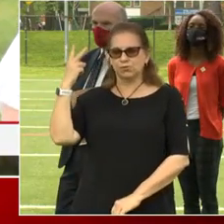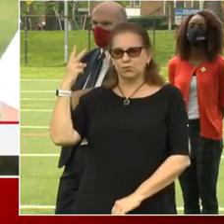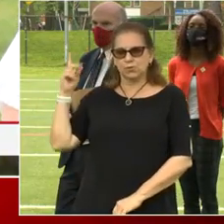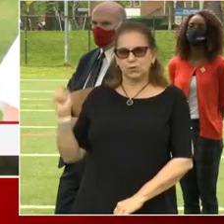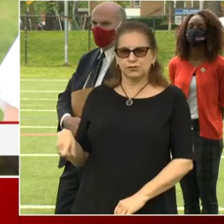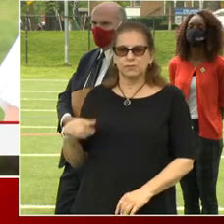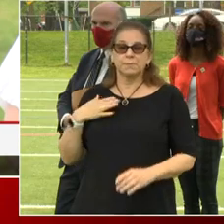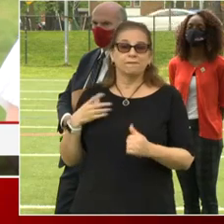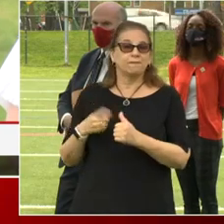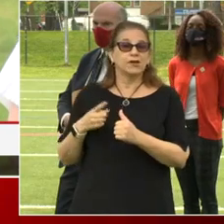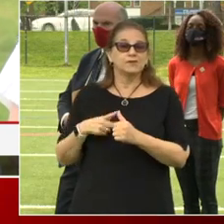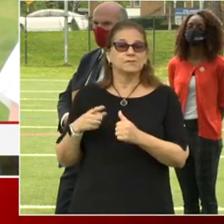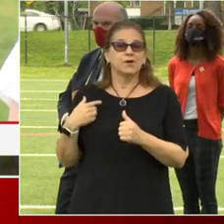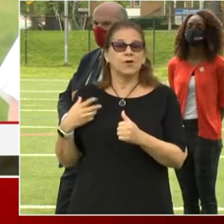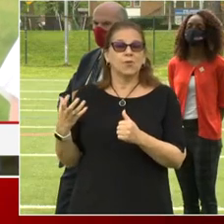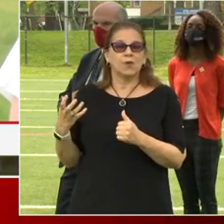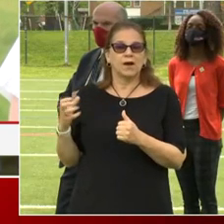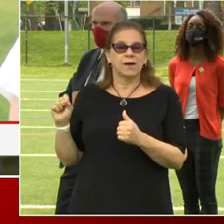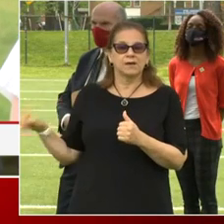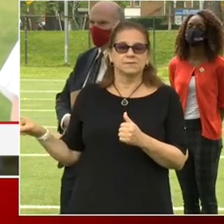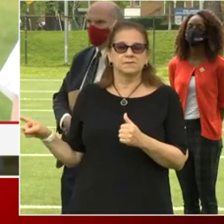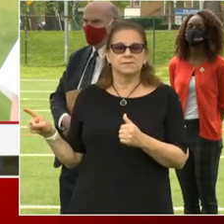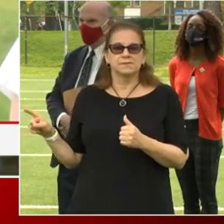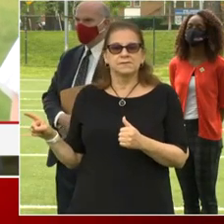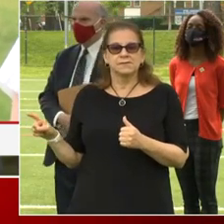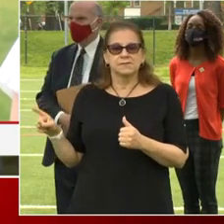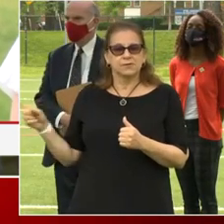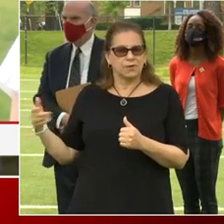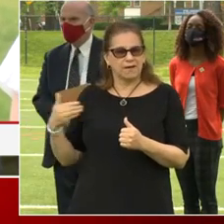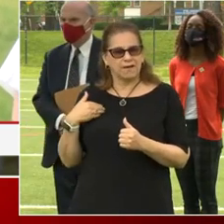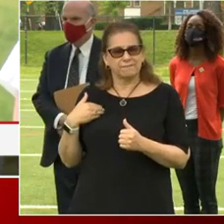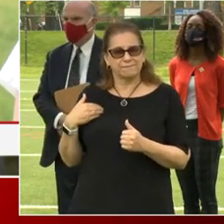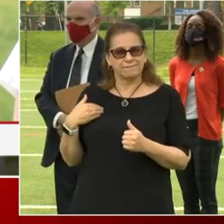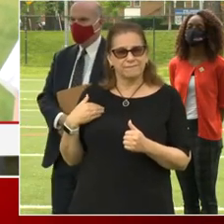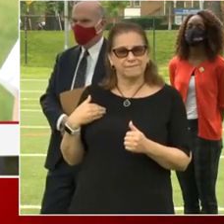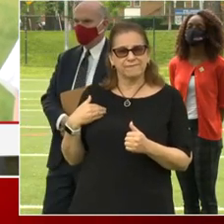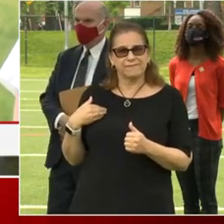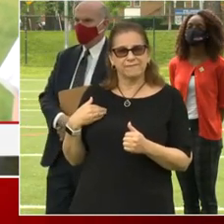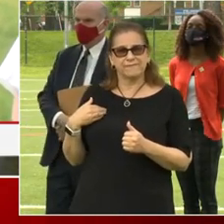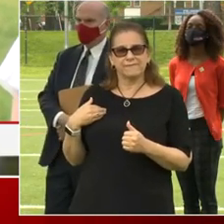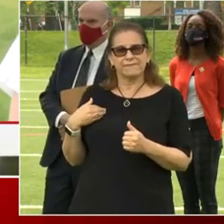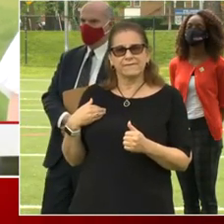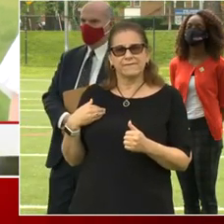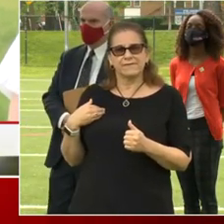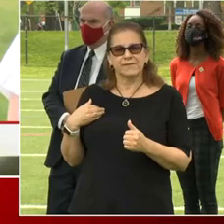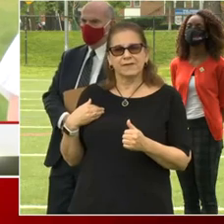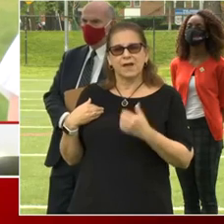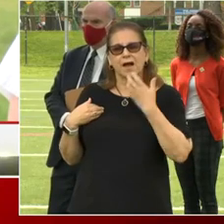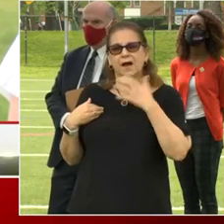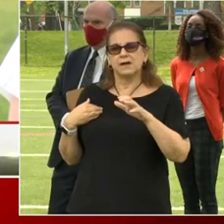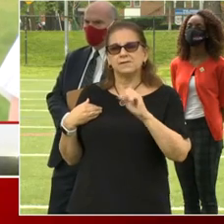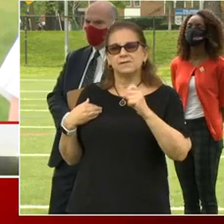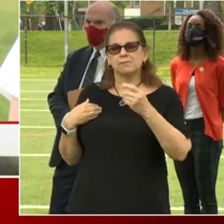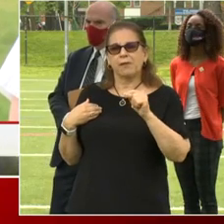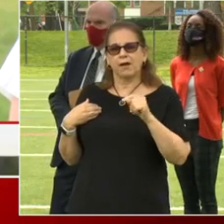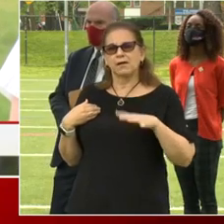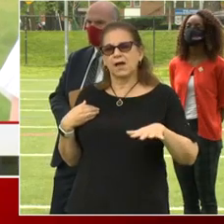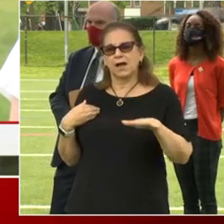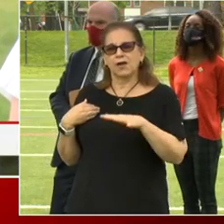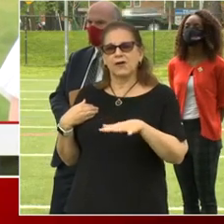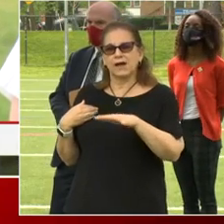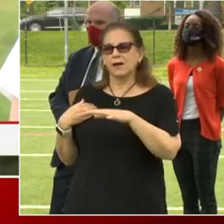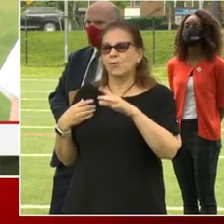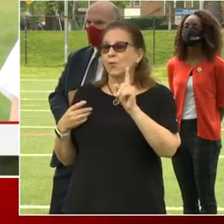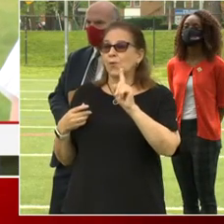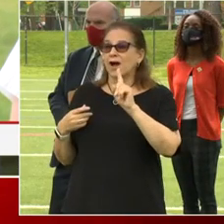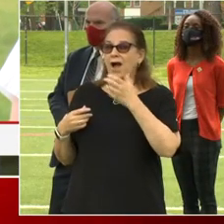first is that you do have set up what I call these hotspots throughout the city for the Summer Crime Initiative. But